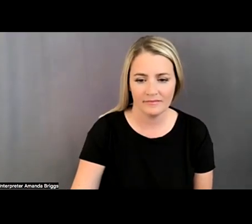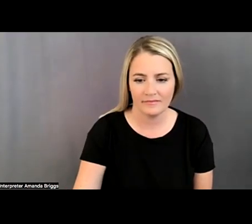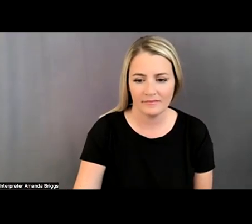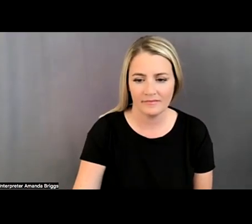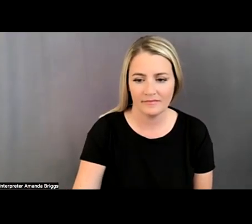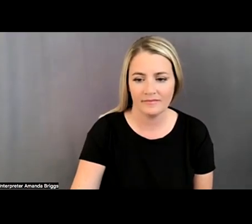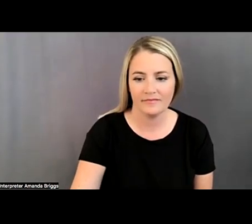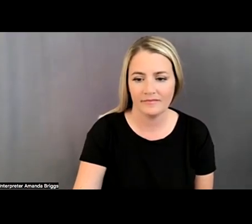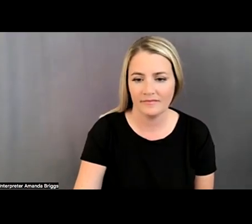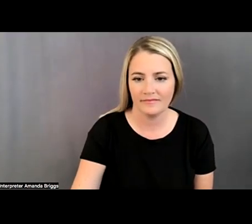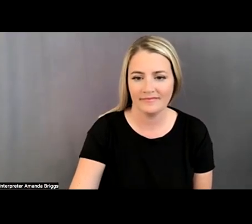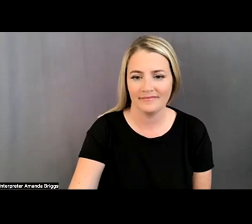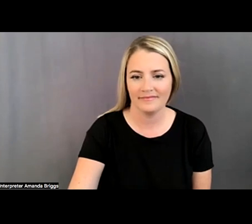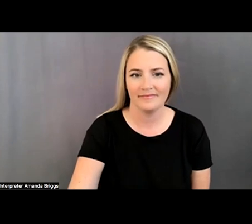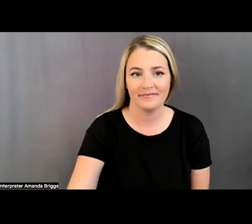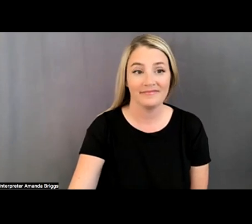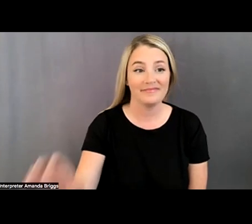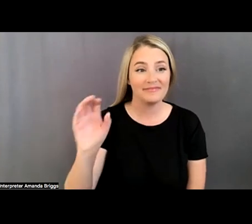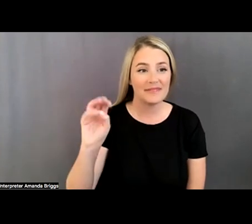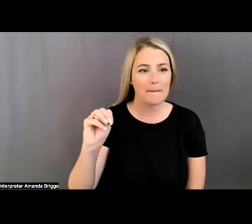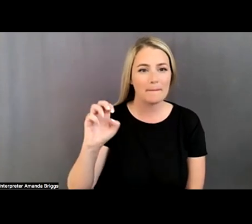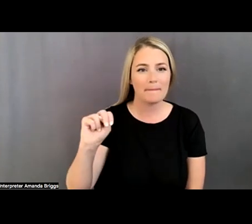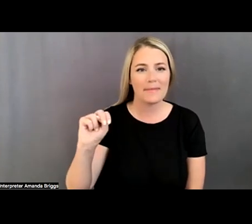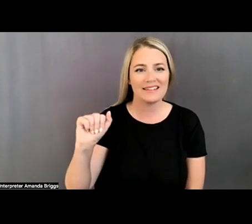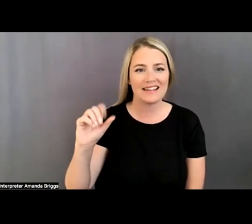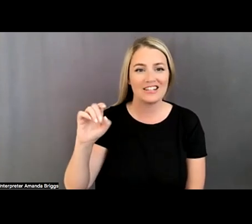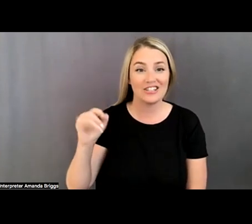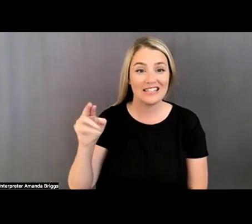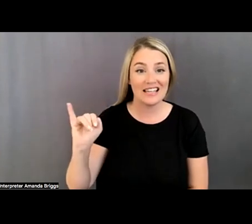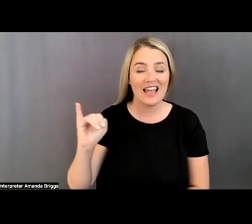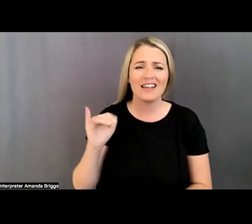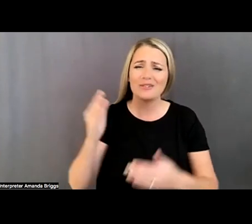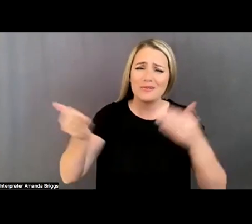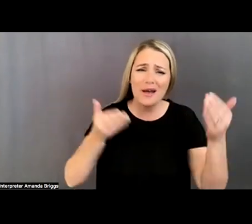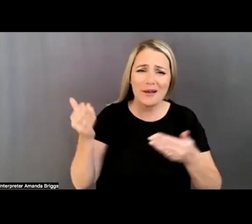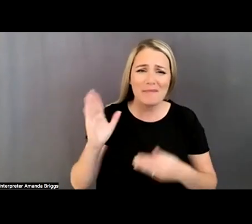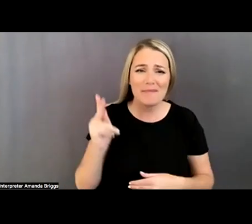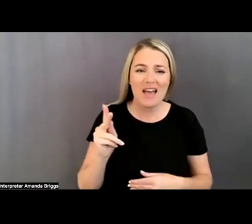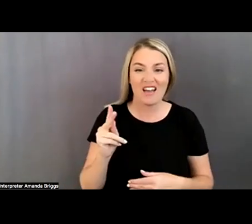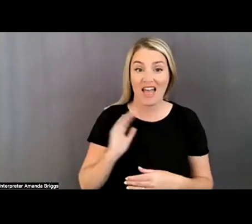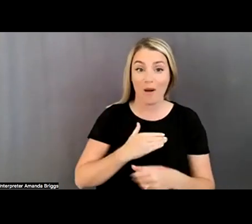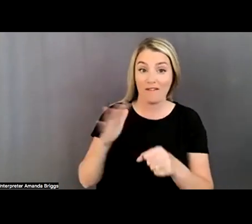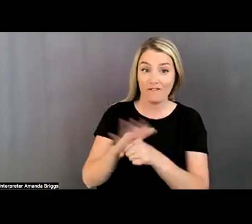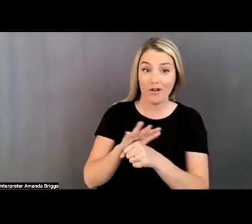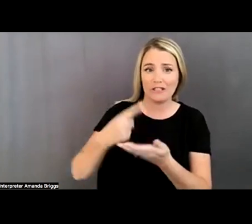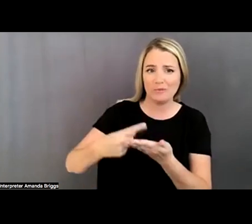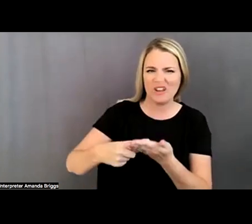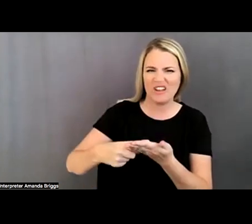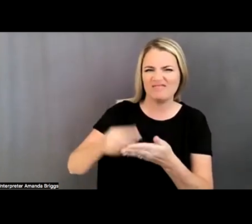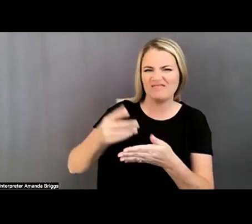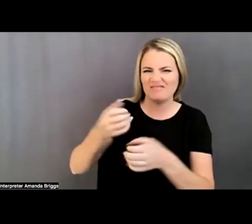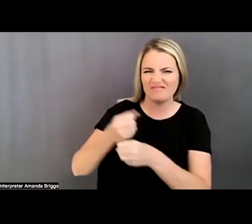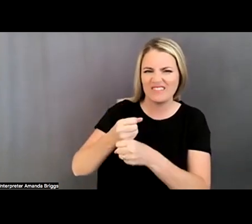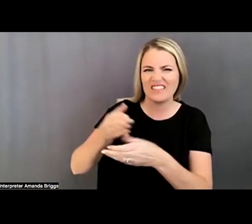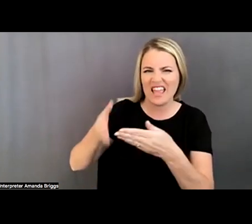Hey, welcome back. We're gonna save our full debrief for the end, but just a quick thumbs up, thumbs